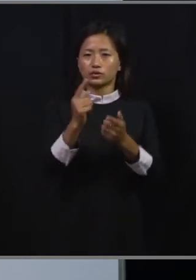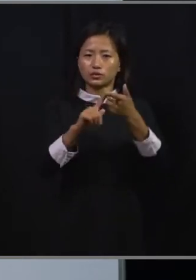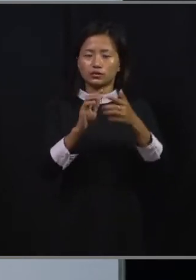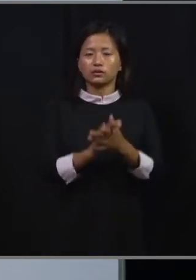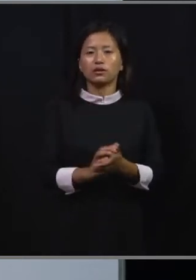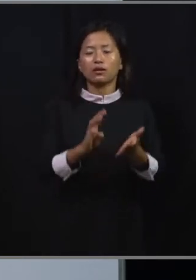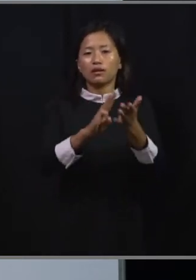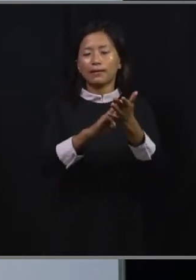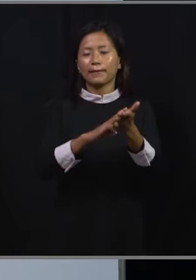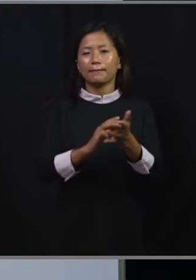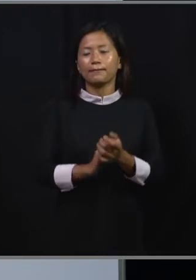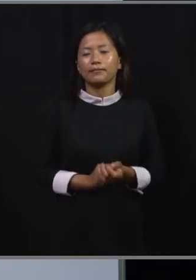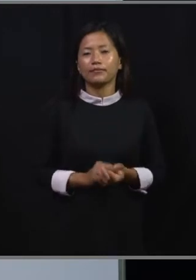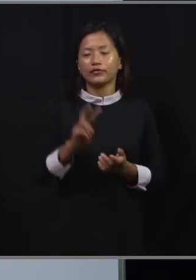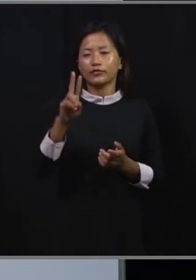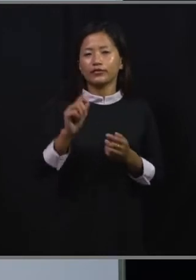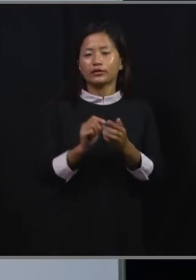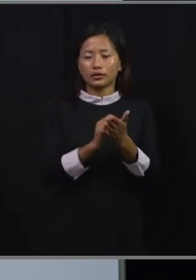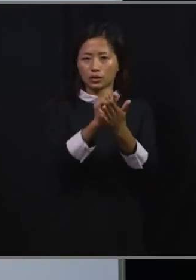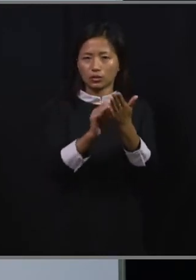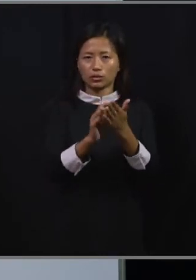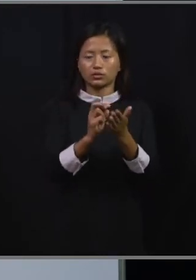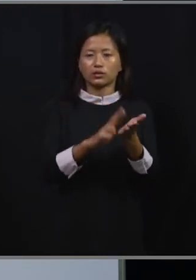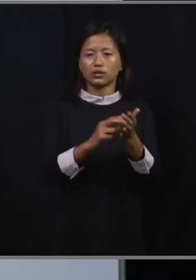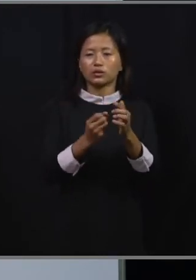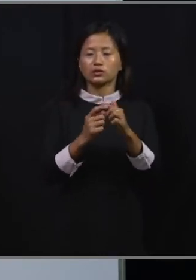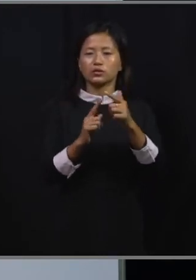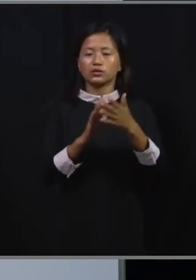M V naught U naught.